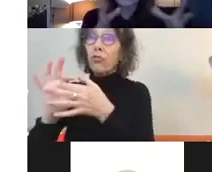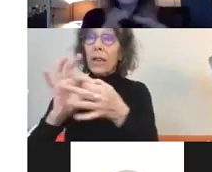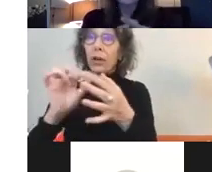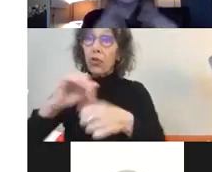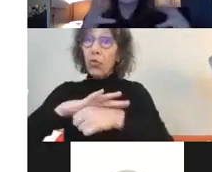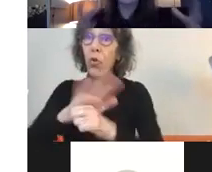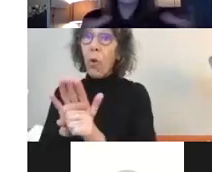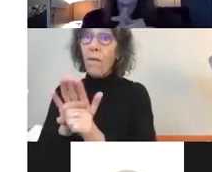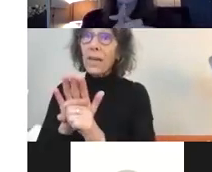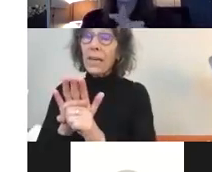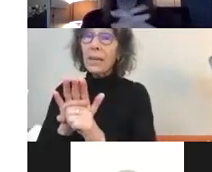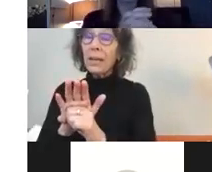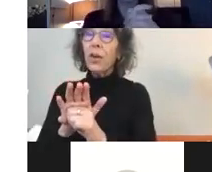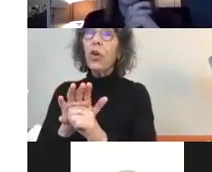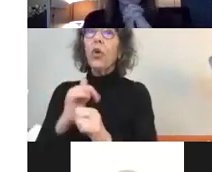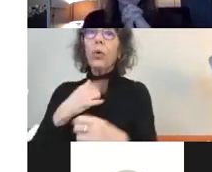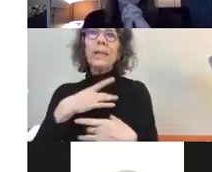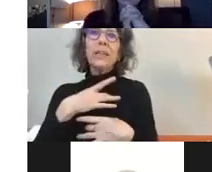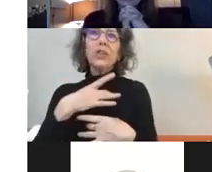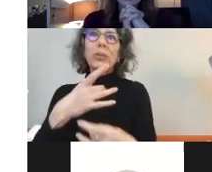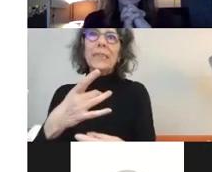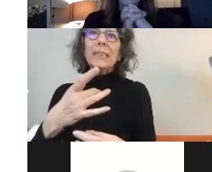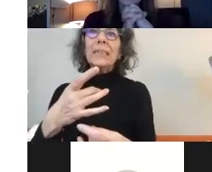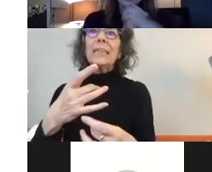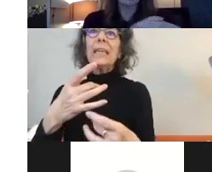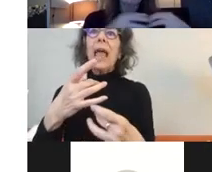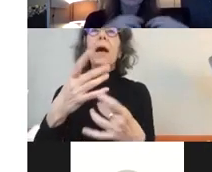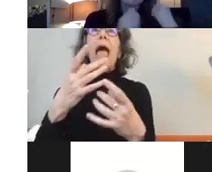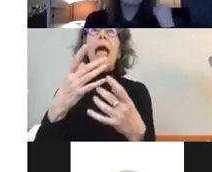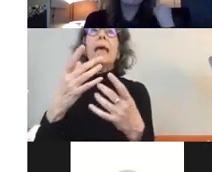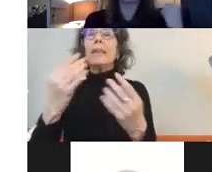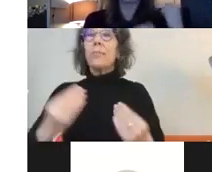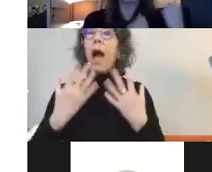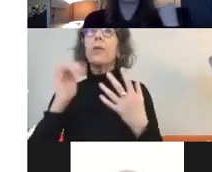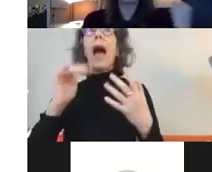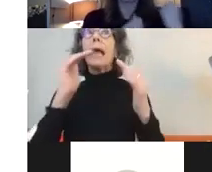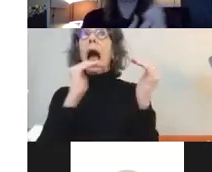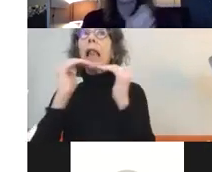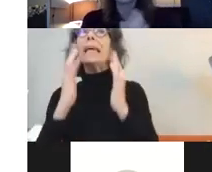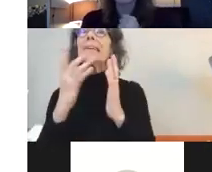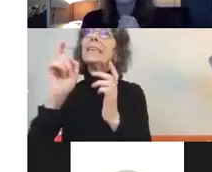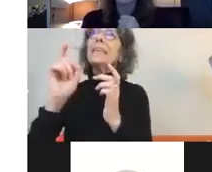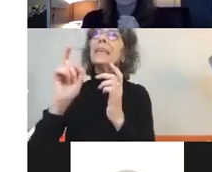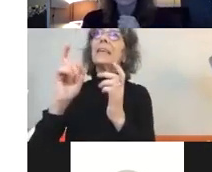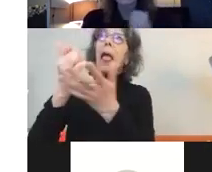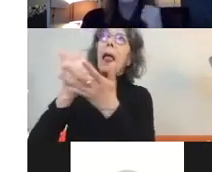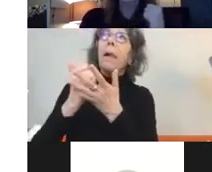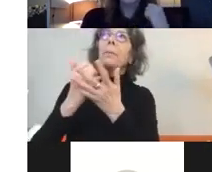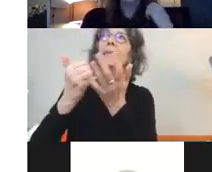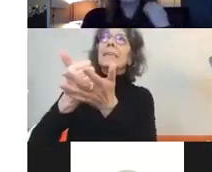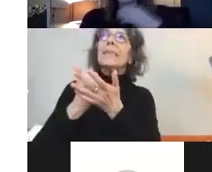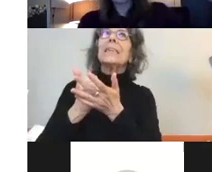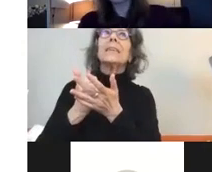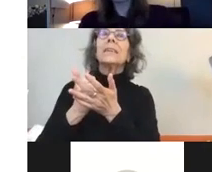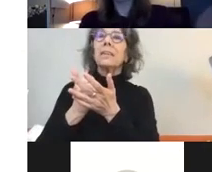both interested and asked by our colleagues to help and provide assistance in monitoring patients.